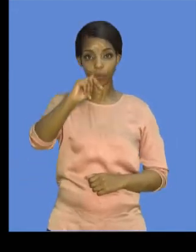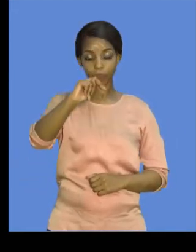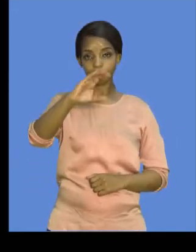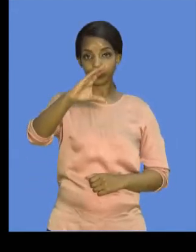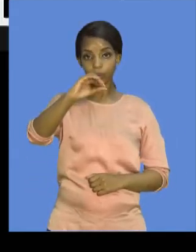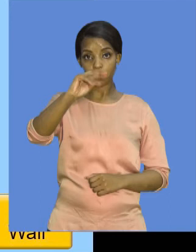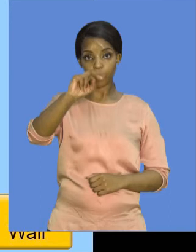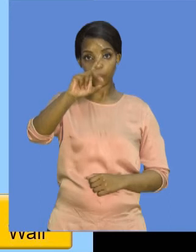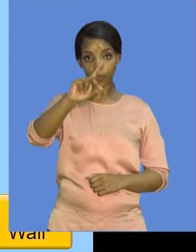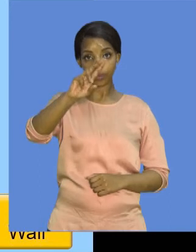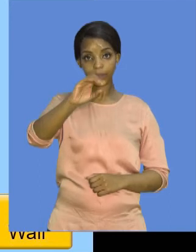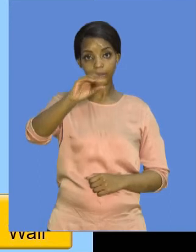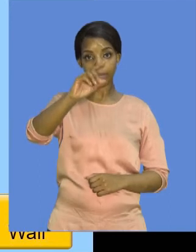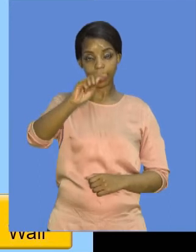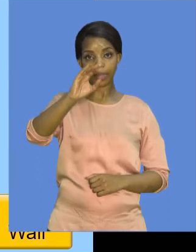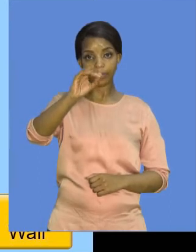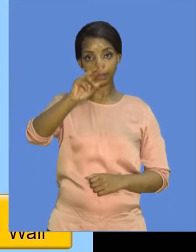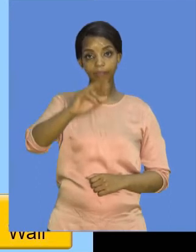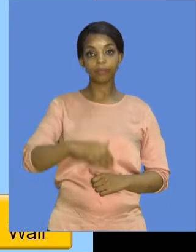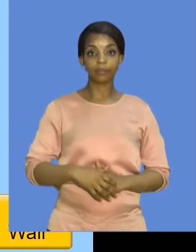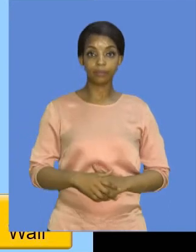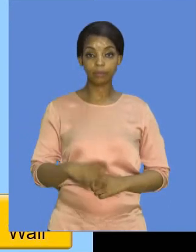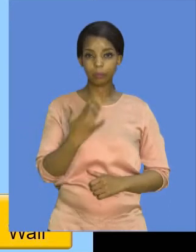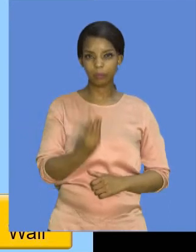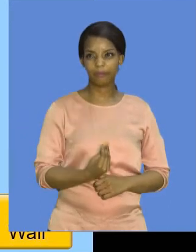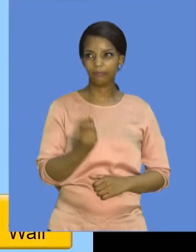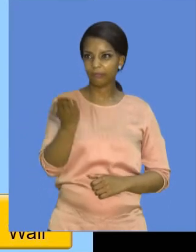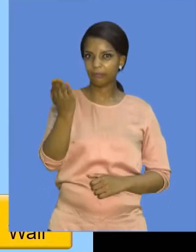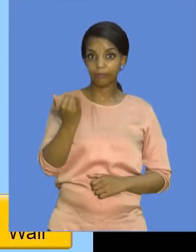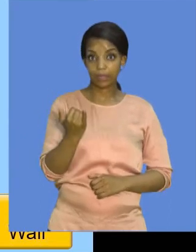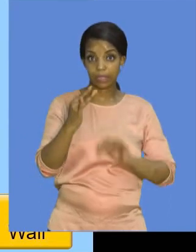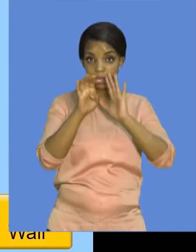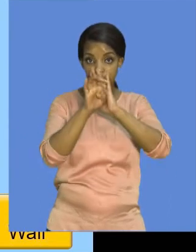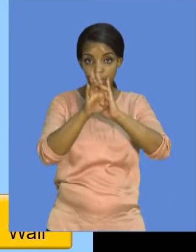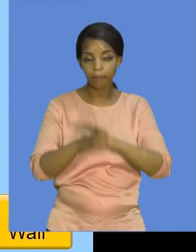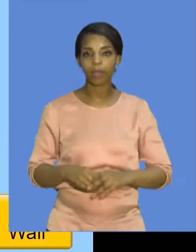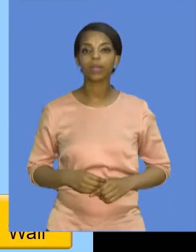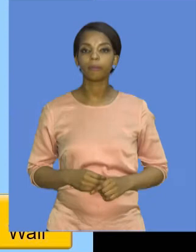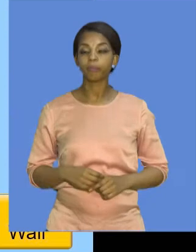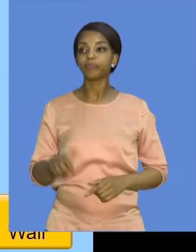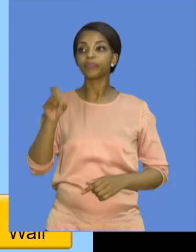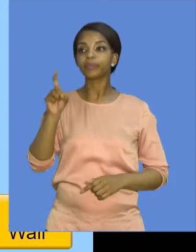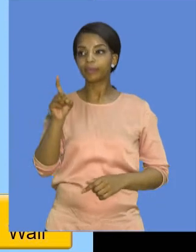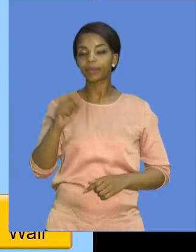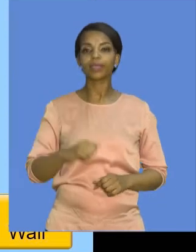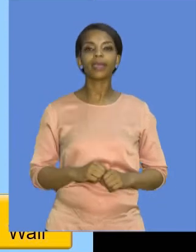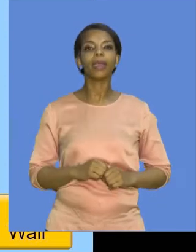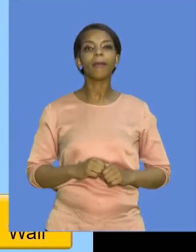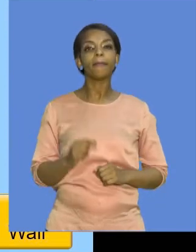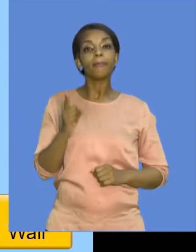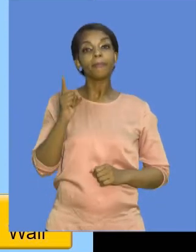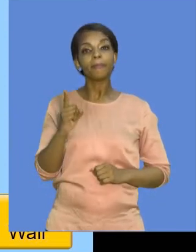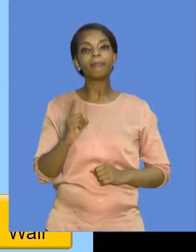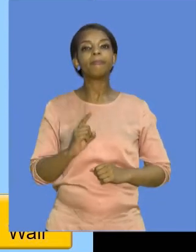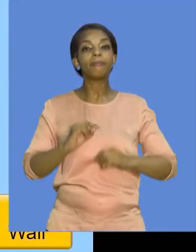other, we've got a scenario here that I just want us to look at. Okay, here's a typical example of a balloon, okay? Now, what is happening?